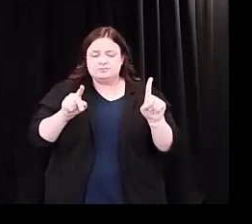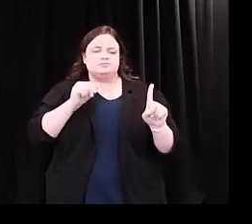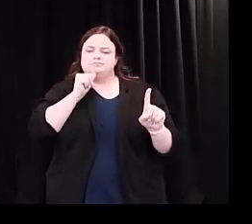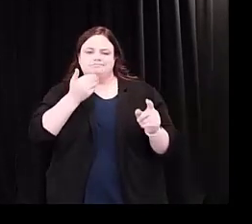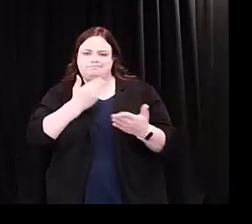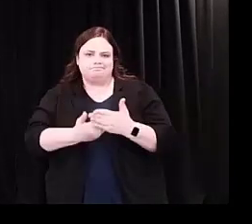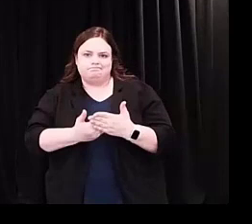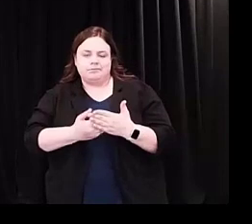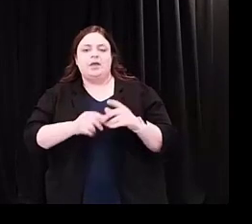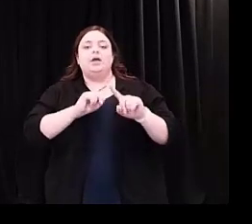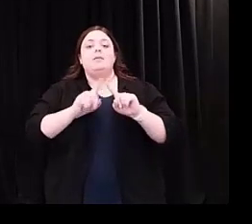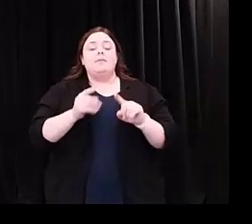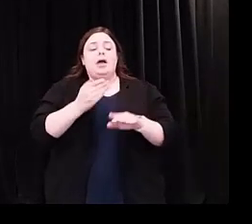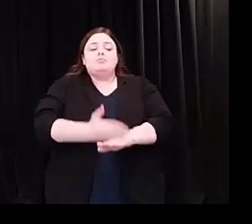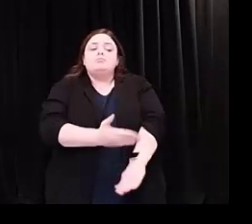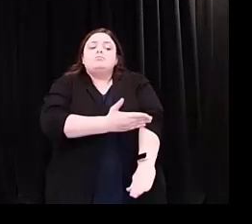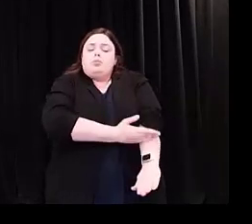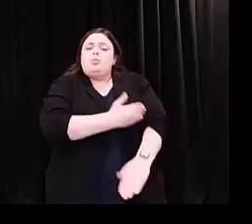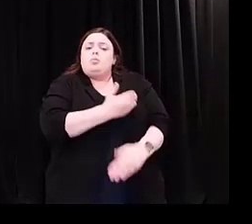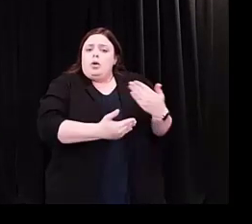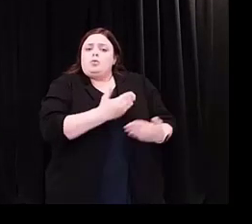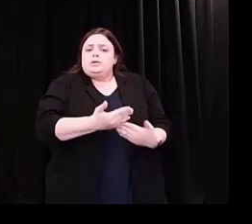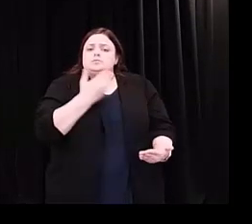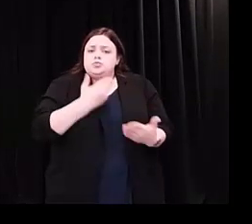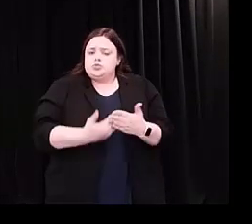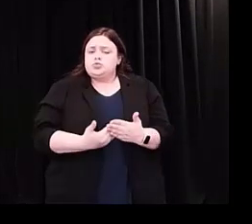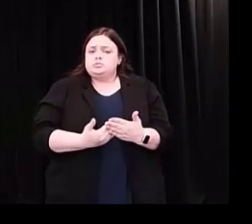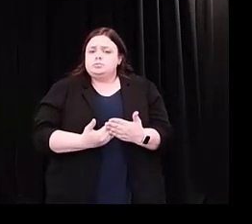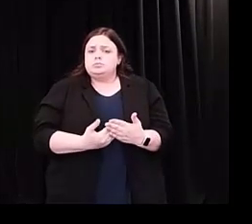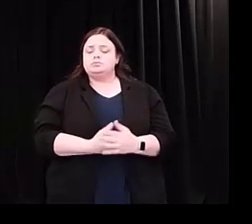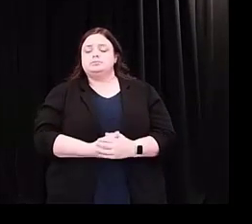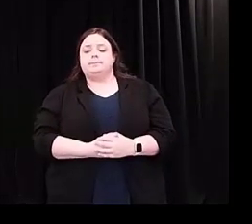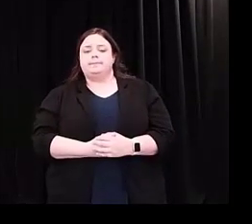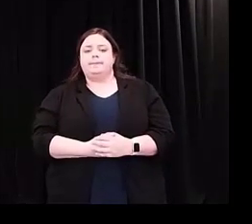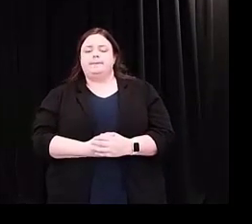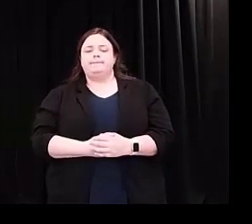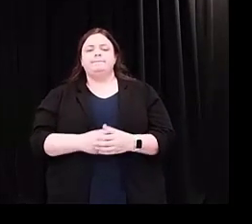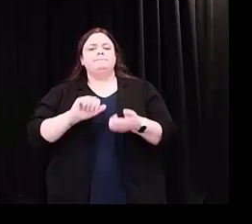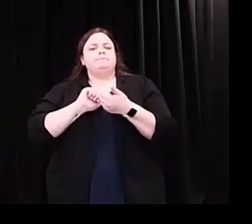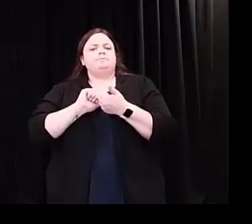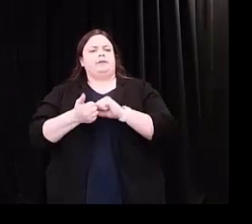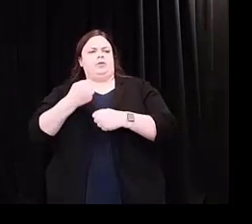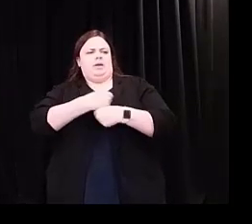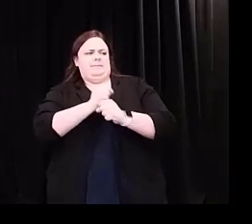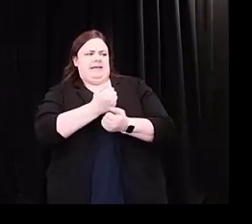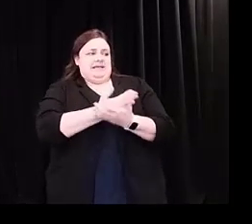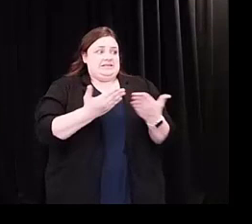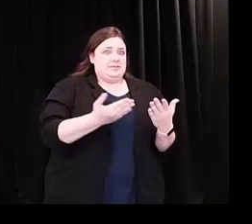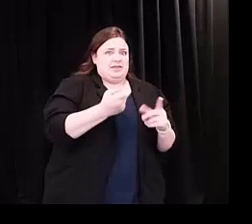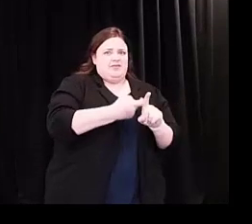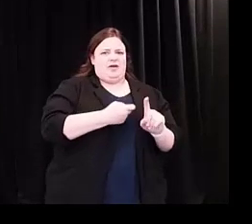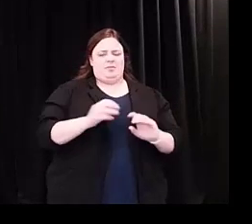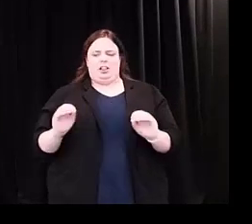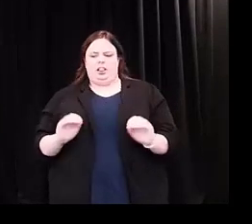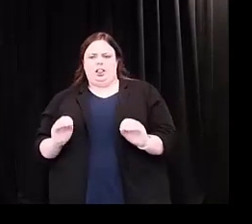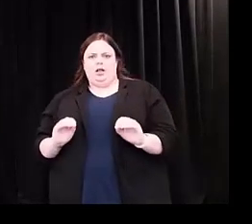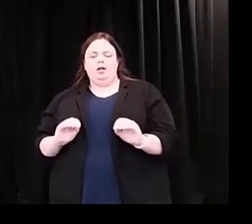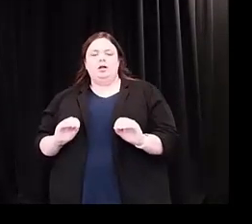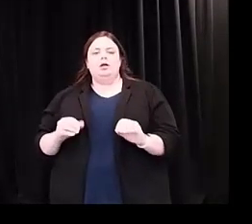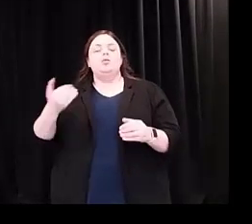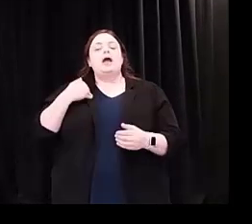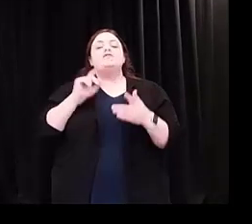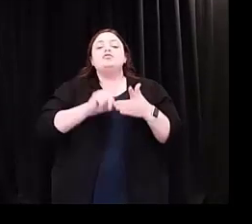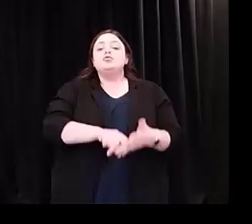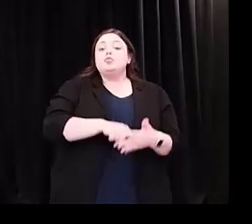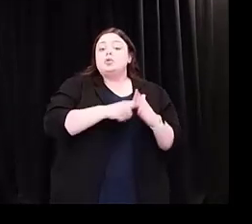we're making progress. This is good. But how do we make something out of nothing? Okay, we've got the original Word doc,